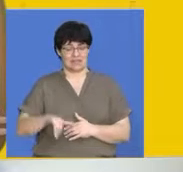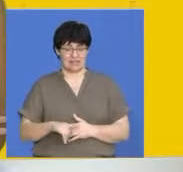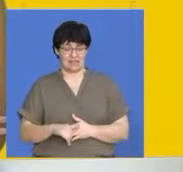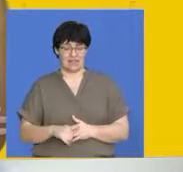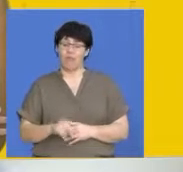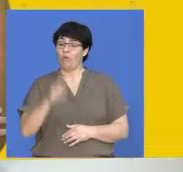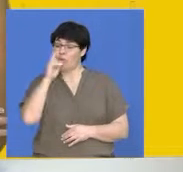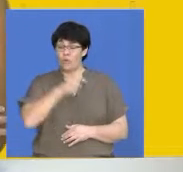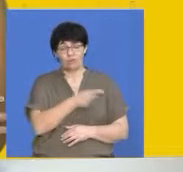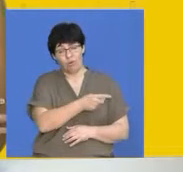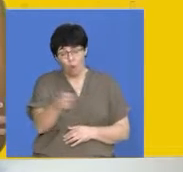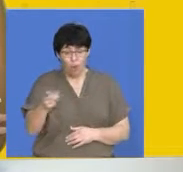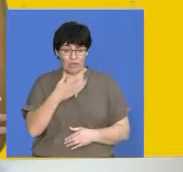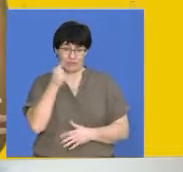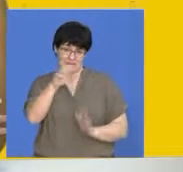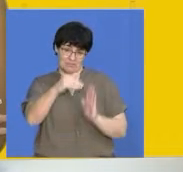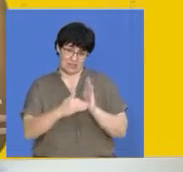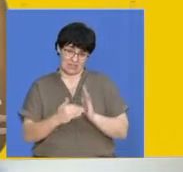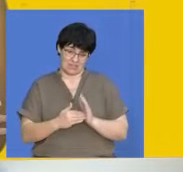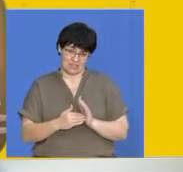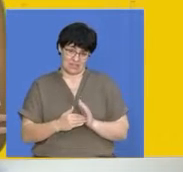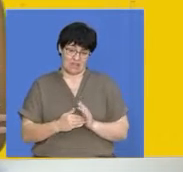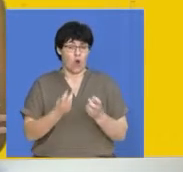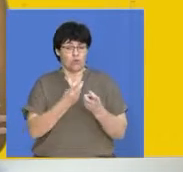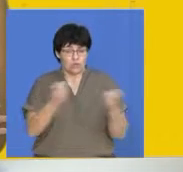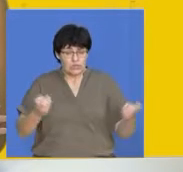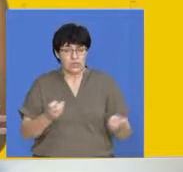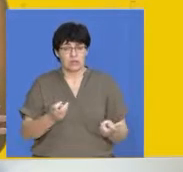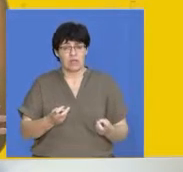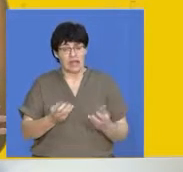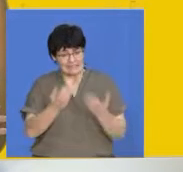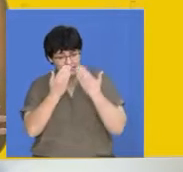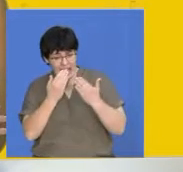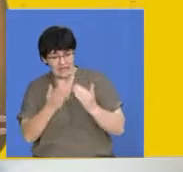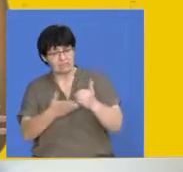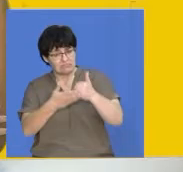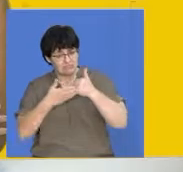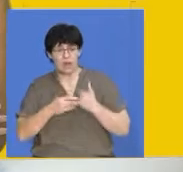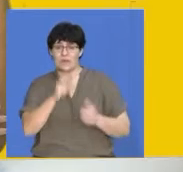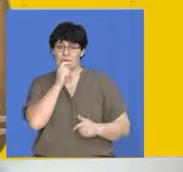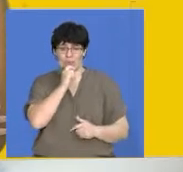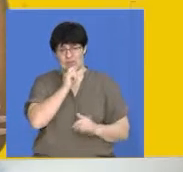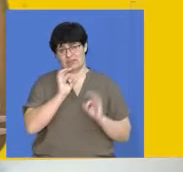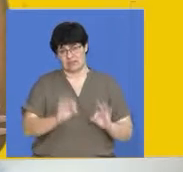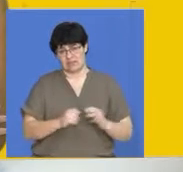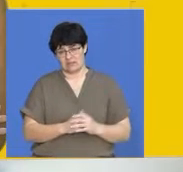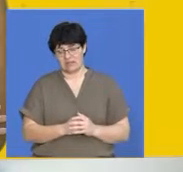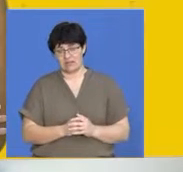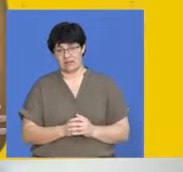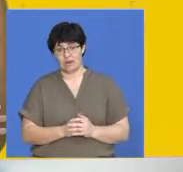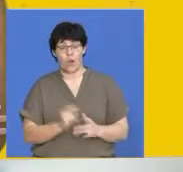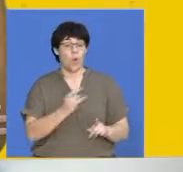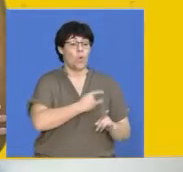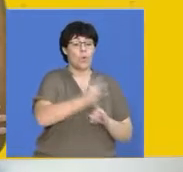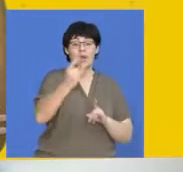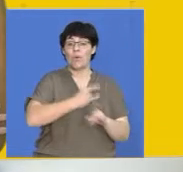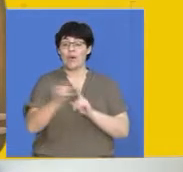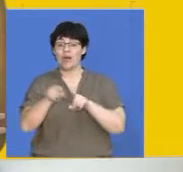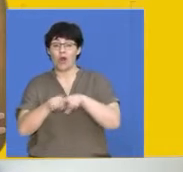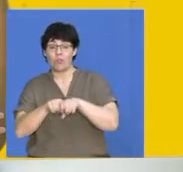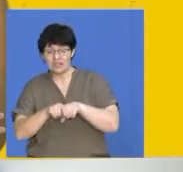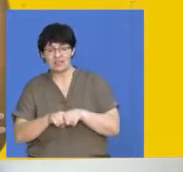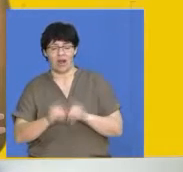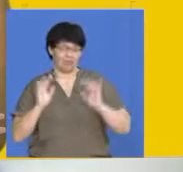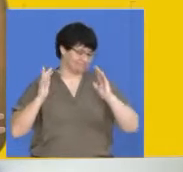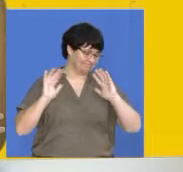we're wishing you everything of the best. Please use our resources to help you study as well. And a big congratulations to all of our competition